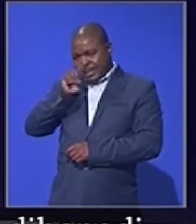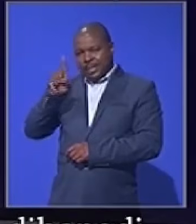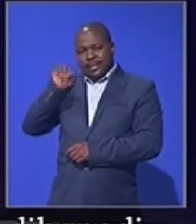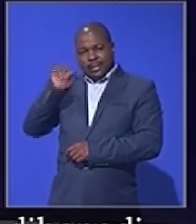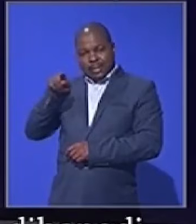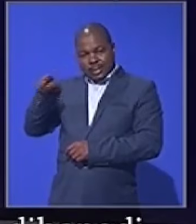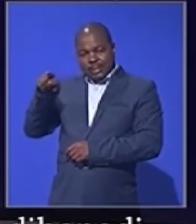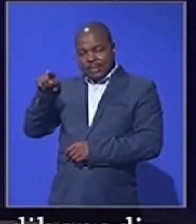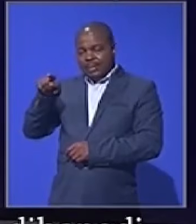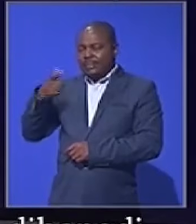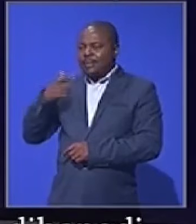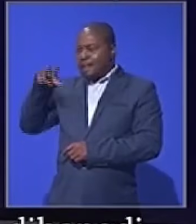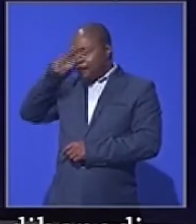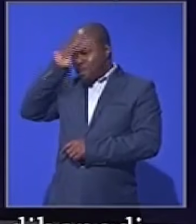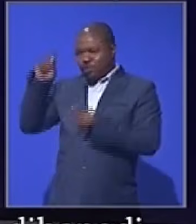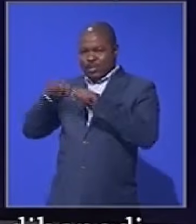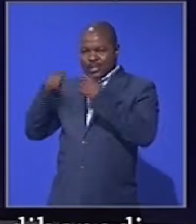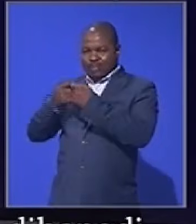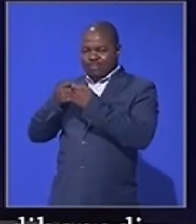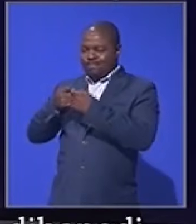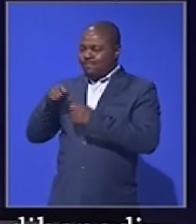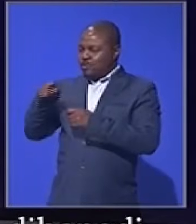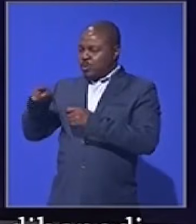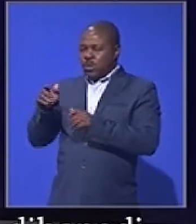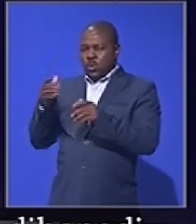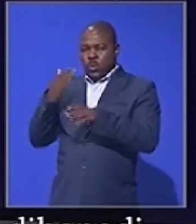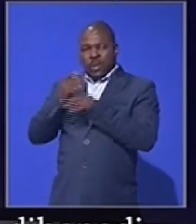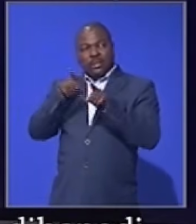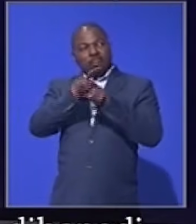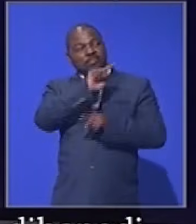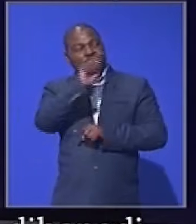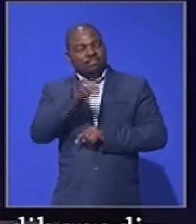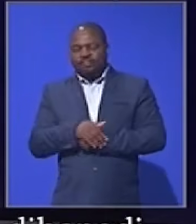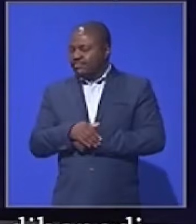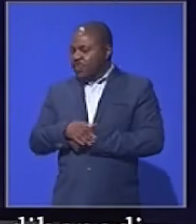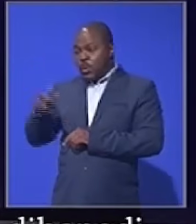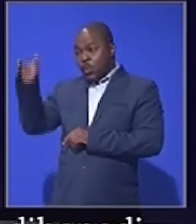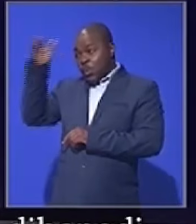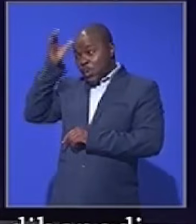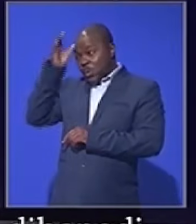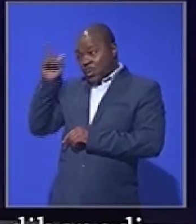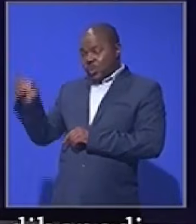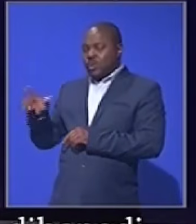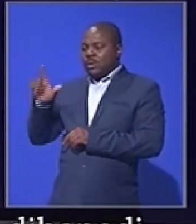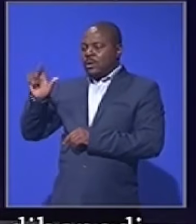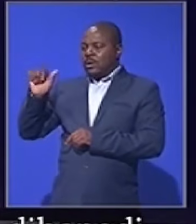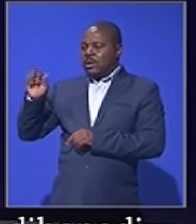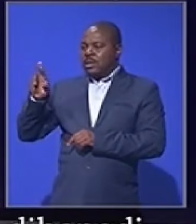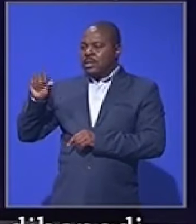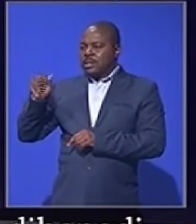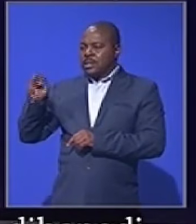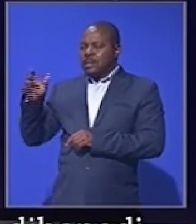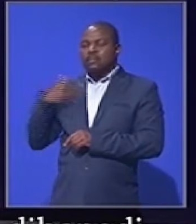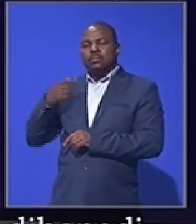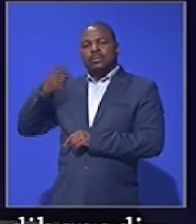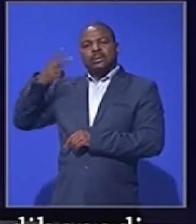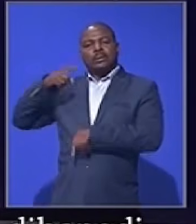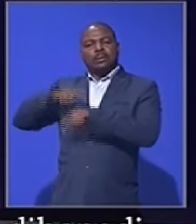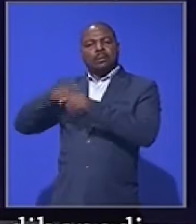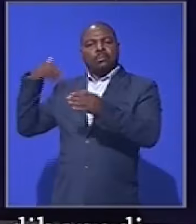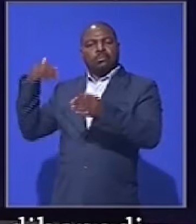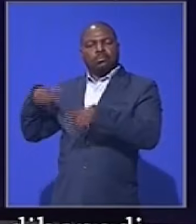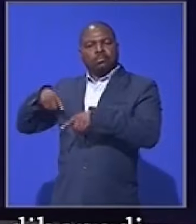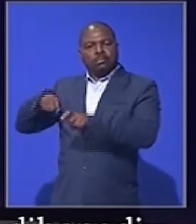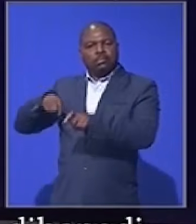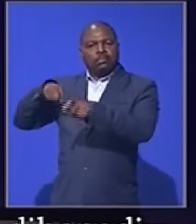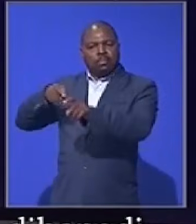šome ka mokgwa oo re berekile le coach Clinton Larsen o kgonne go bola gabotse gore ke sehla sa bobedi re na le yena re tšere team re kgonne